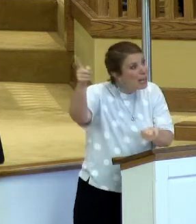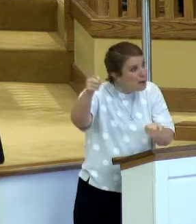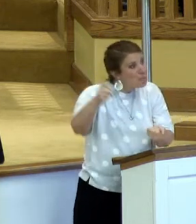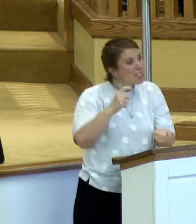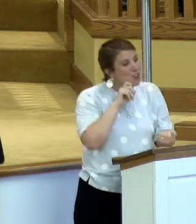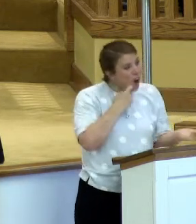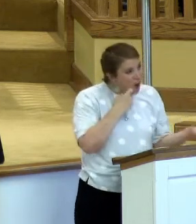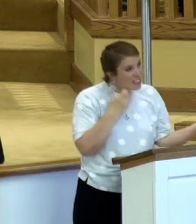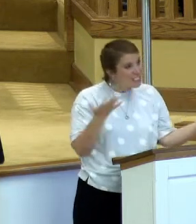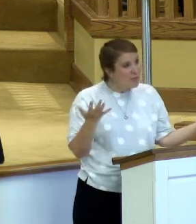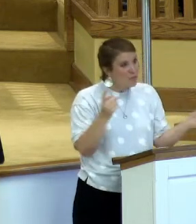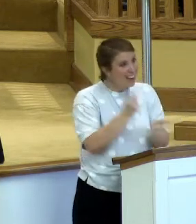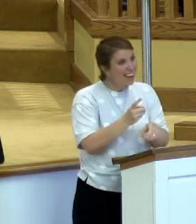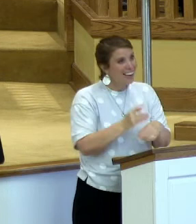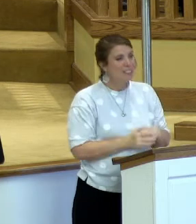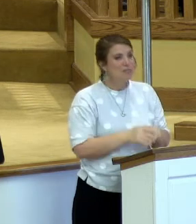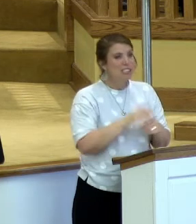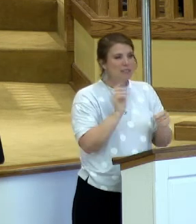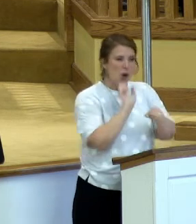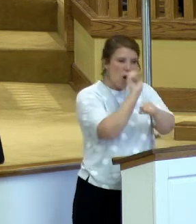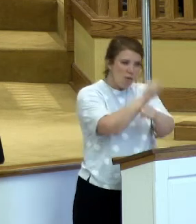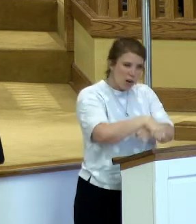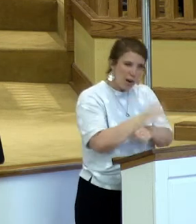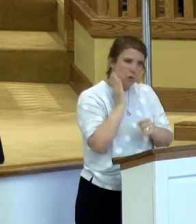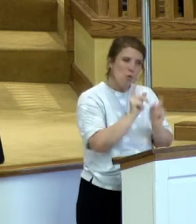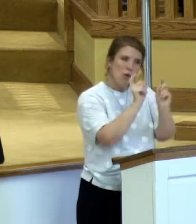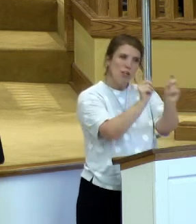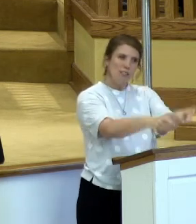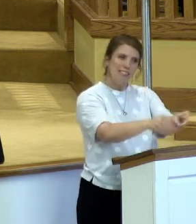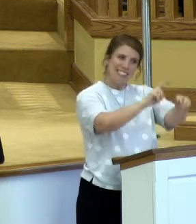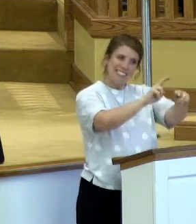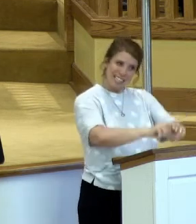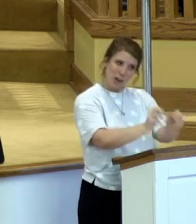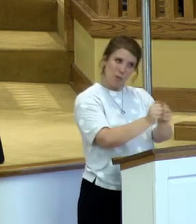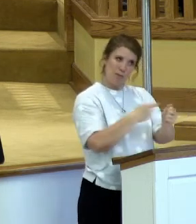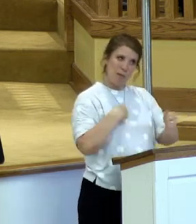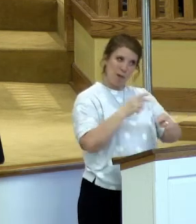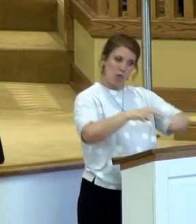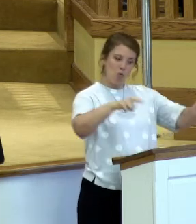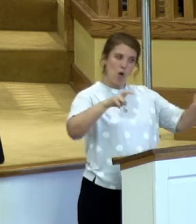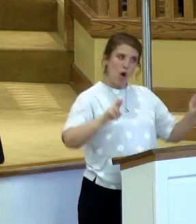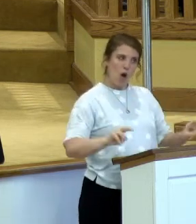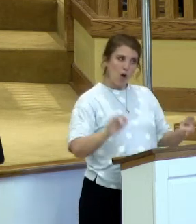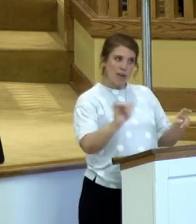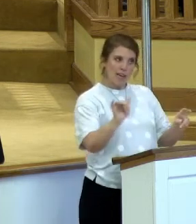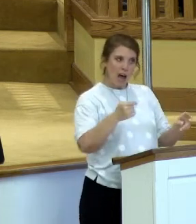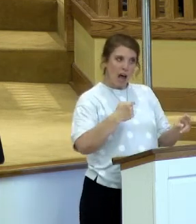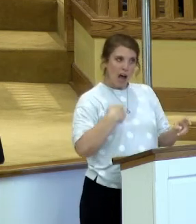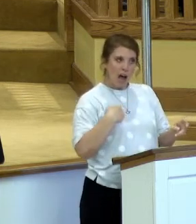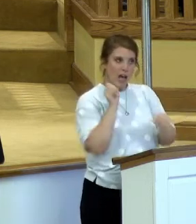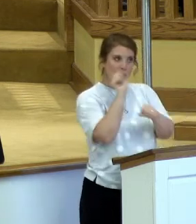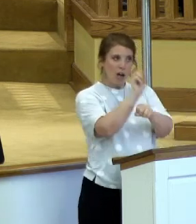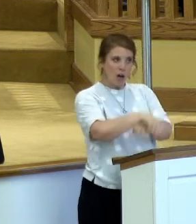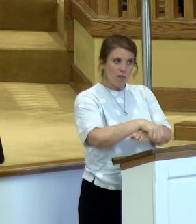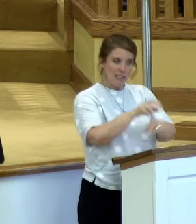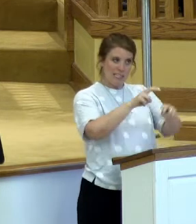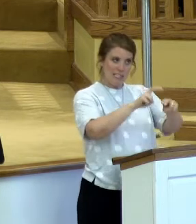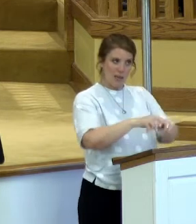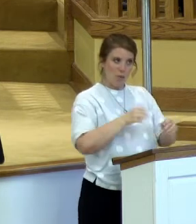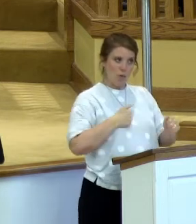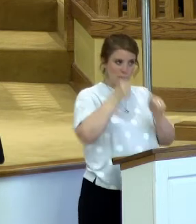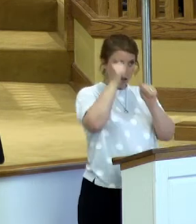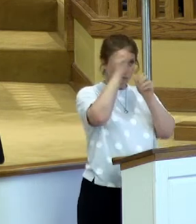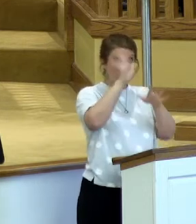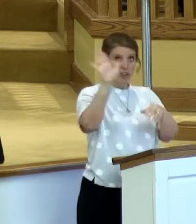I mean, that's pretty awesome when you think about it. To him that overcometh, will I grant to sit with me in my throne, even as I also overcame and am set down